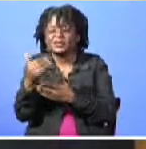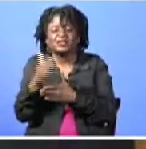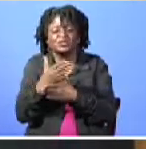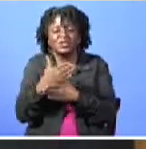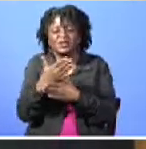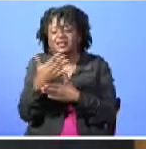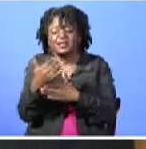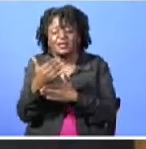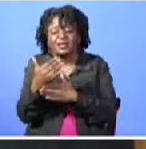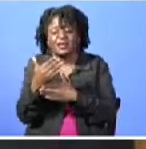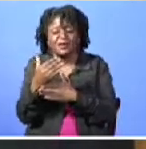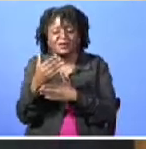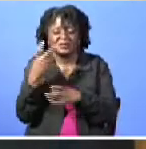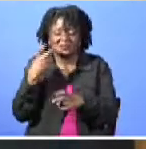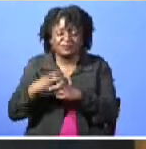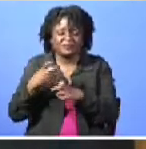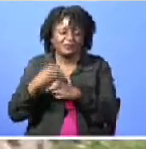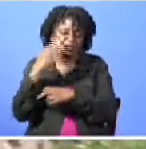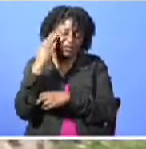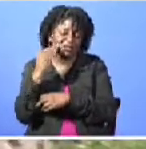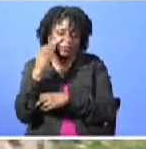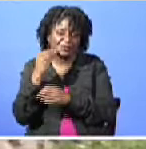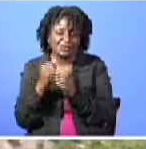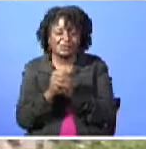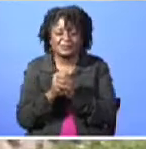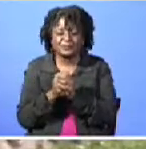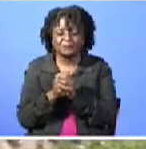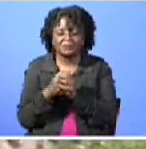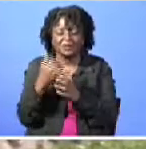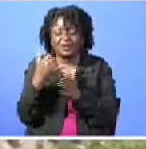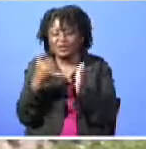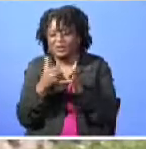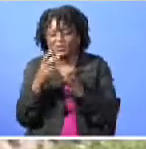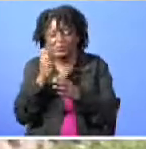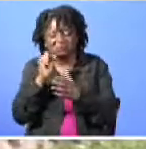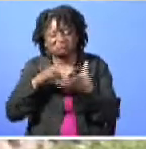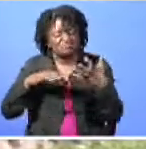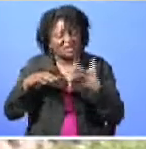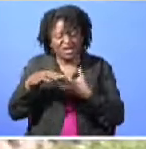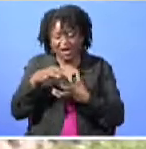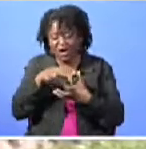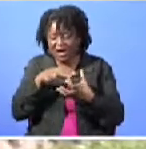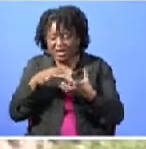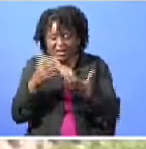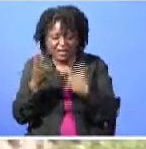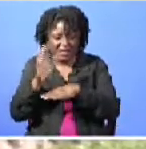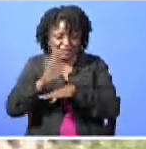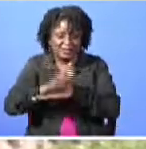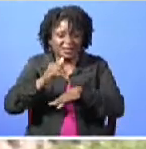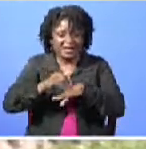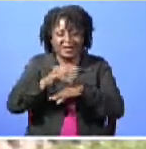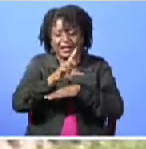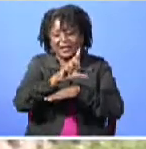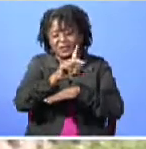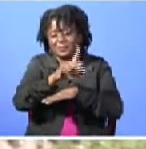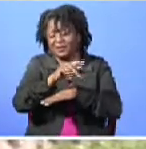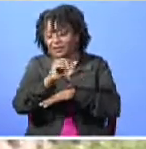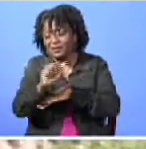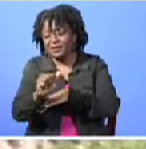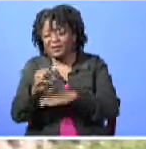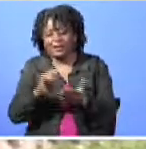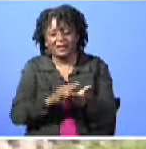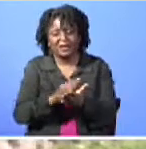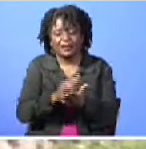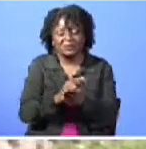Knowles. Well, it was a chaotic scene last night at the Lynden Pinling International Airport as dozens of passengers